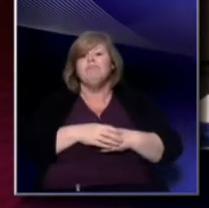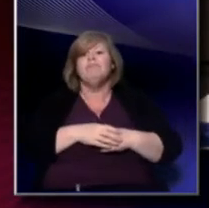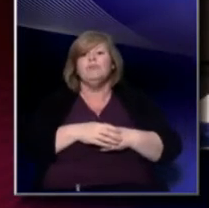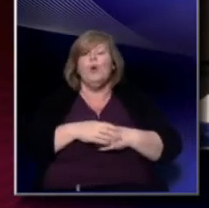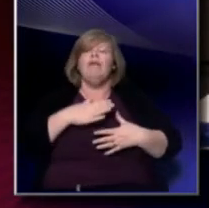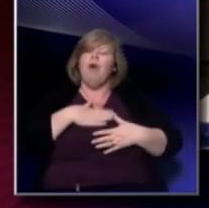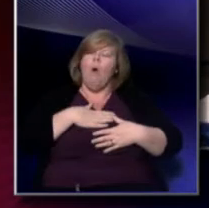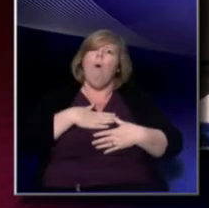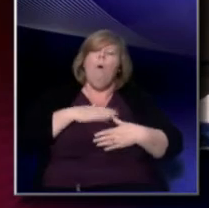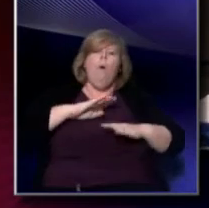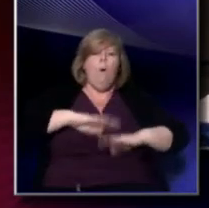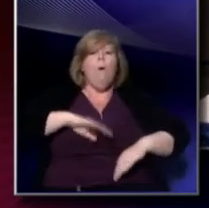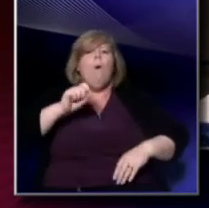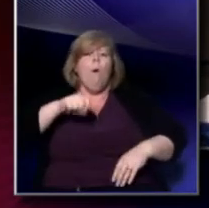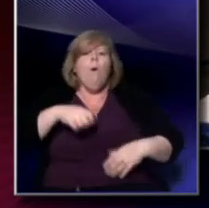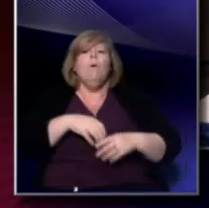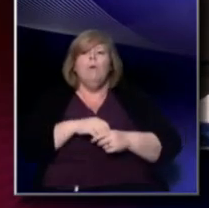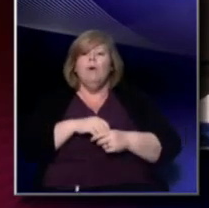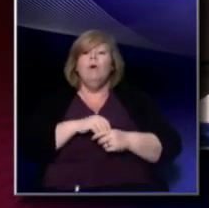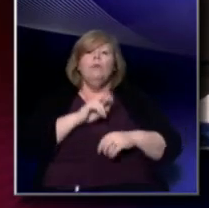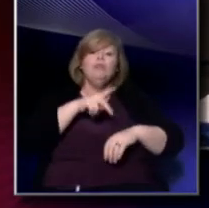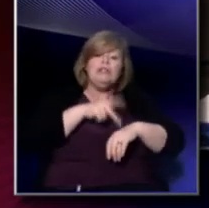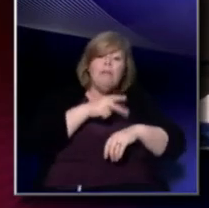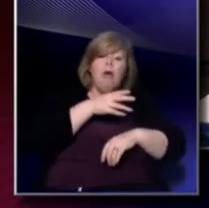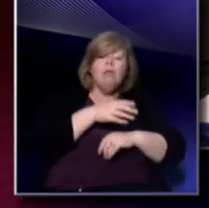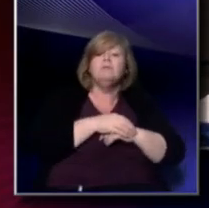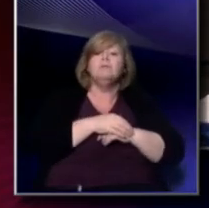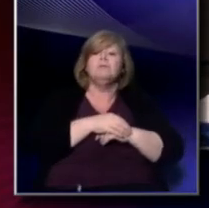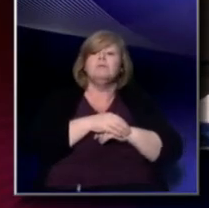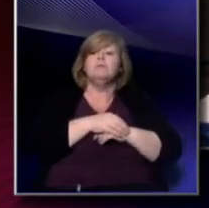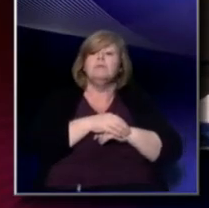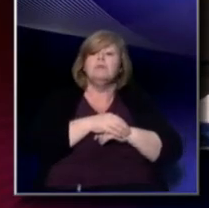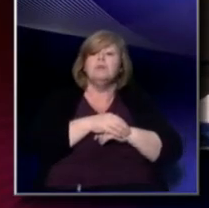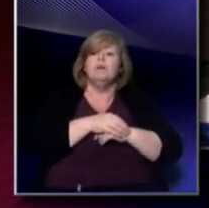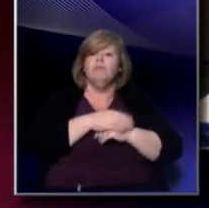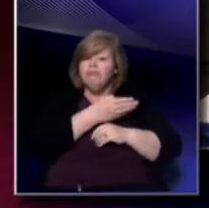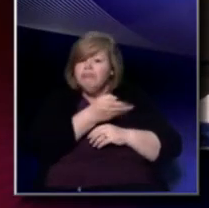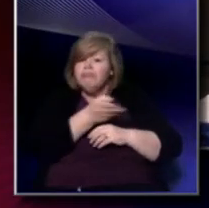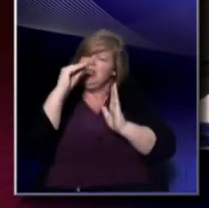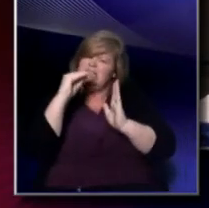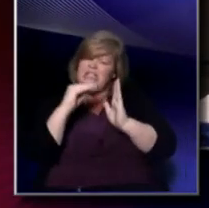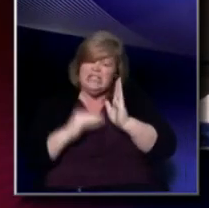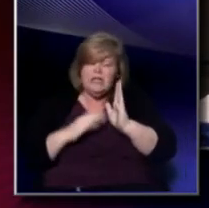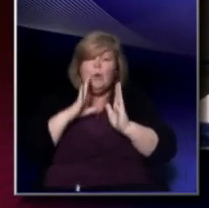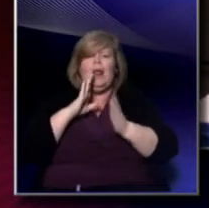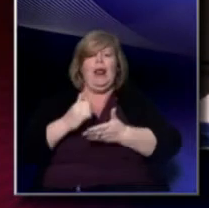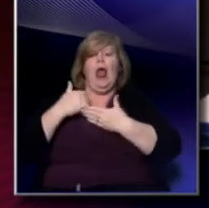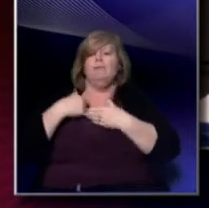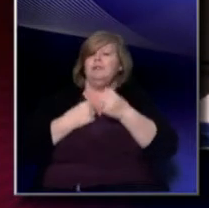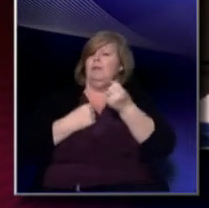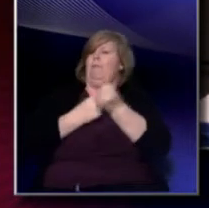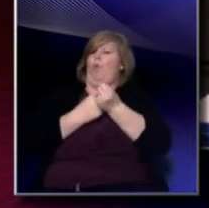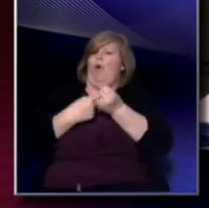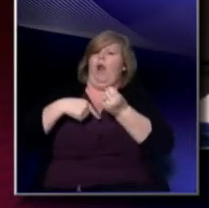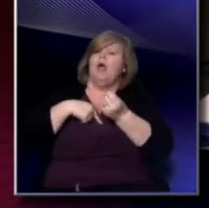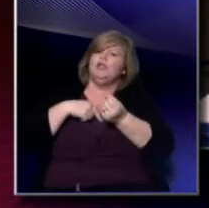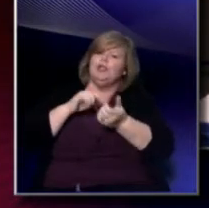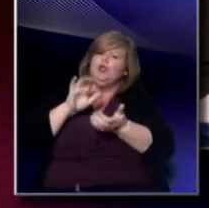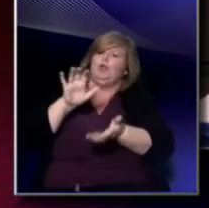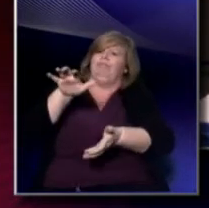So the principles and the process has been very strategic to toward us get what we need